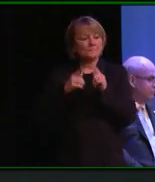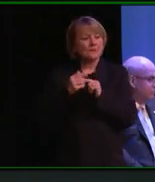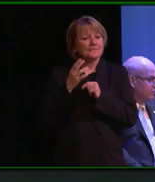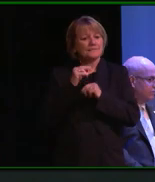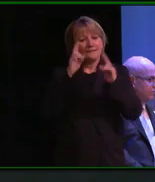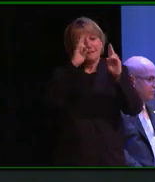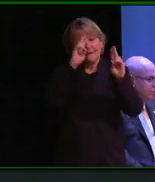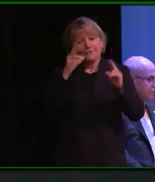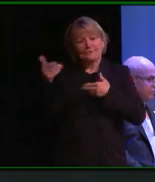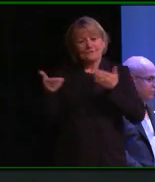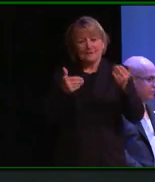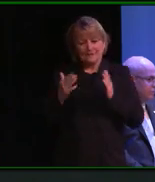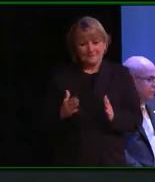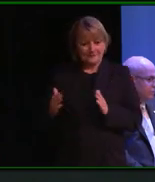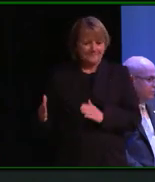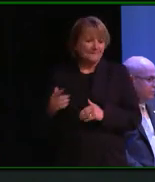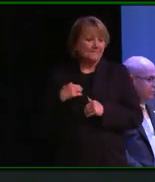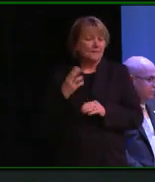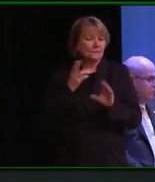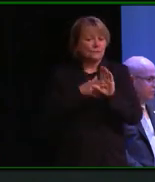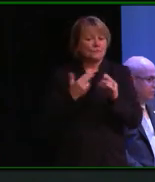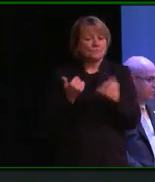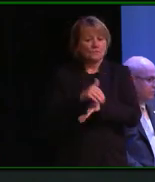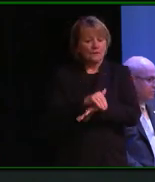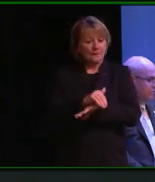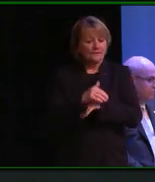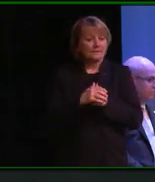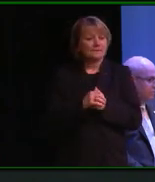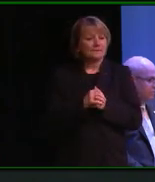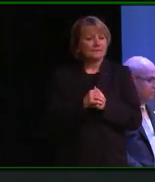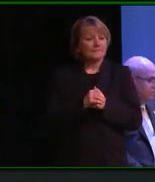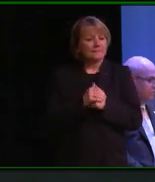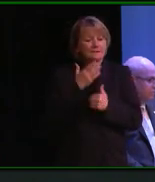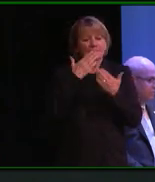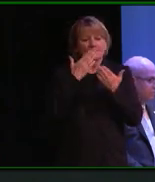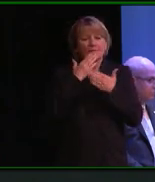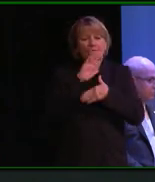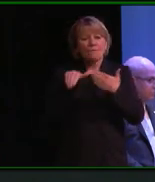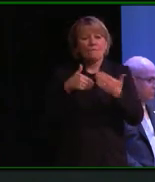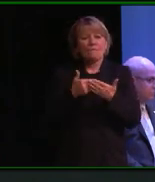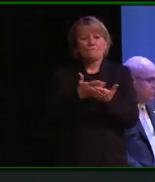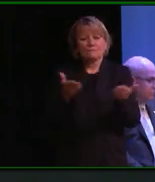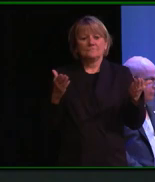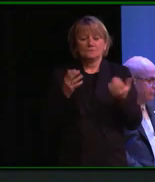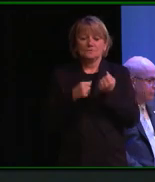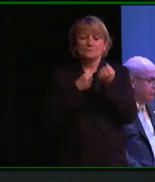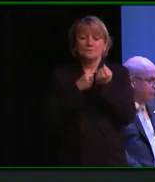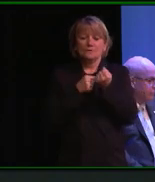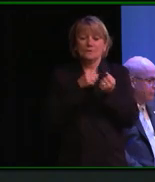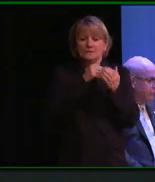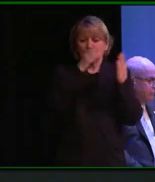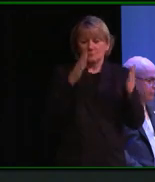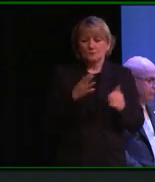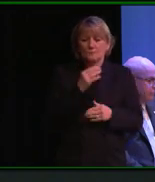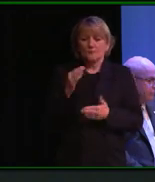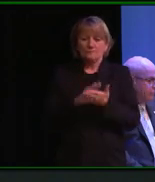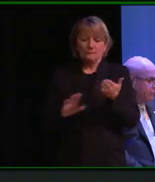dignitaries that joined us tonight. I would like to thank all of you for your supporting our students and our